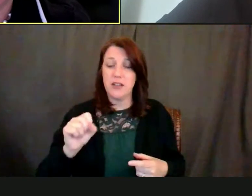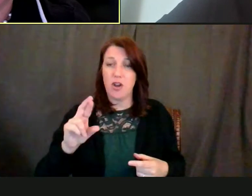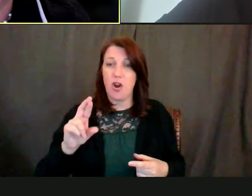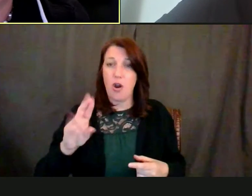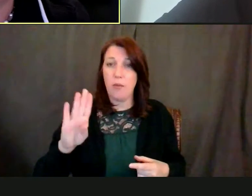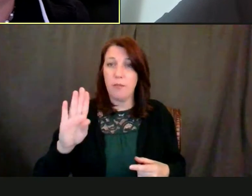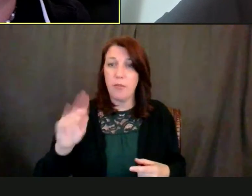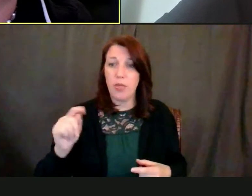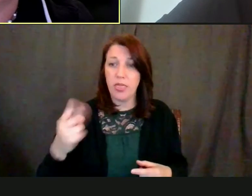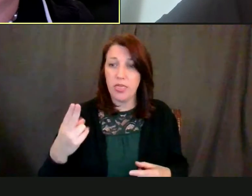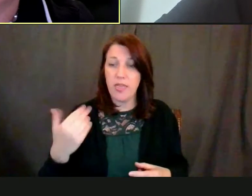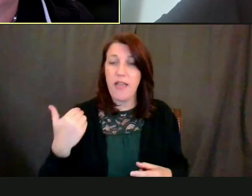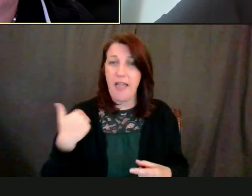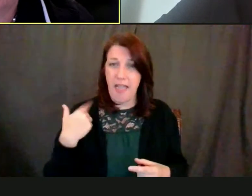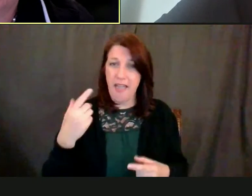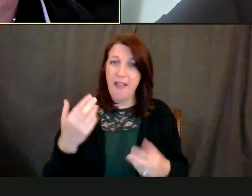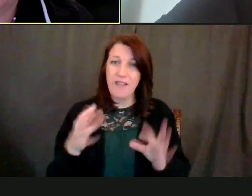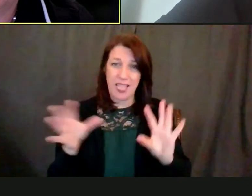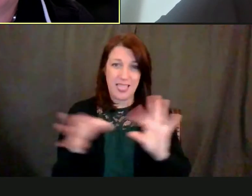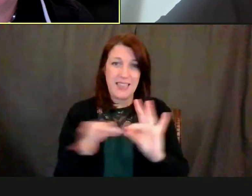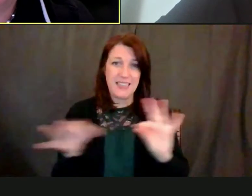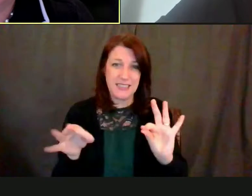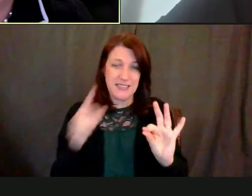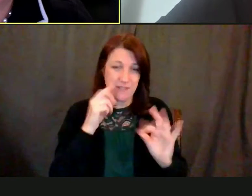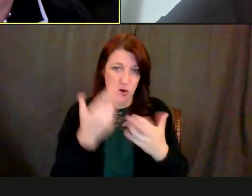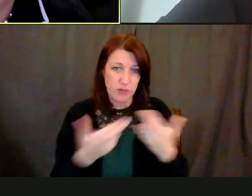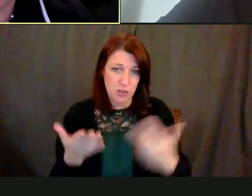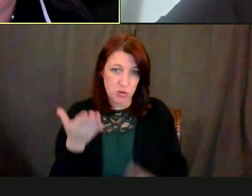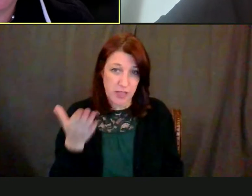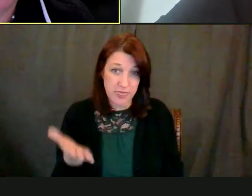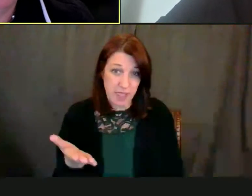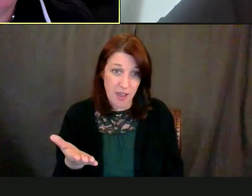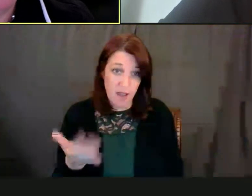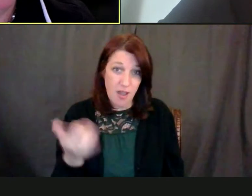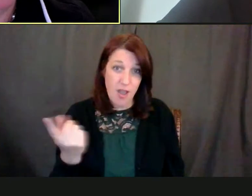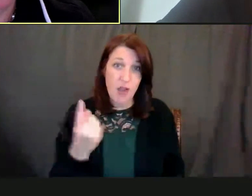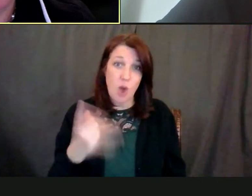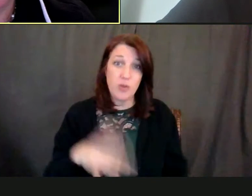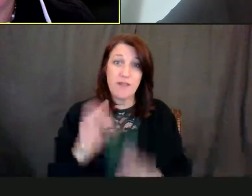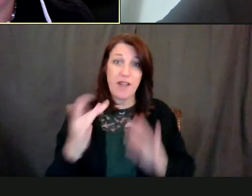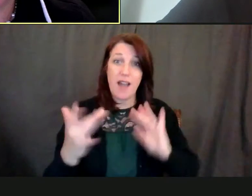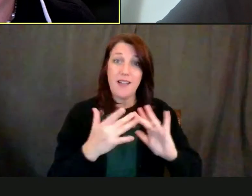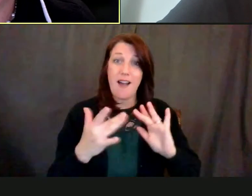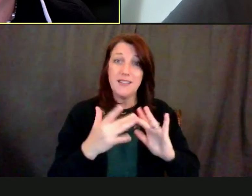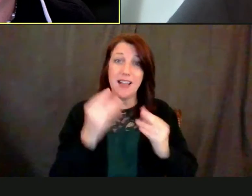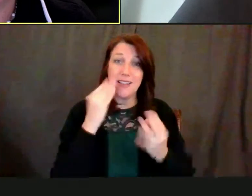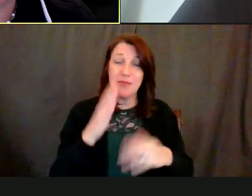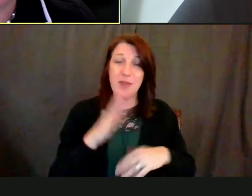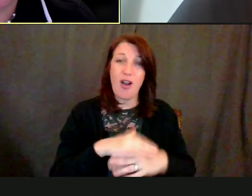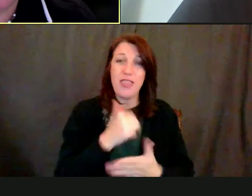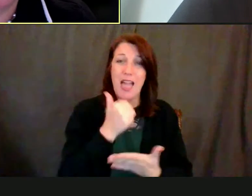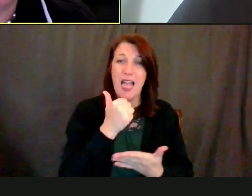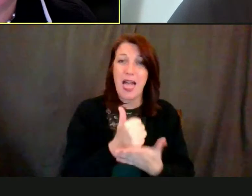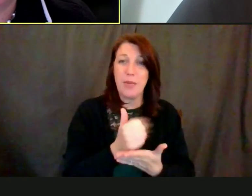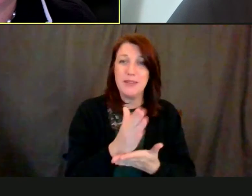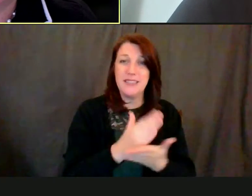some links to resources there. And you can always find contact information on the help section of